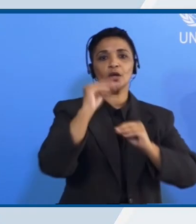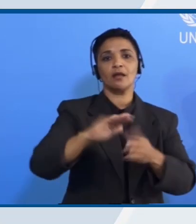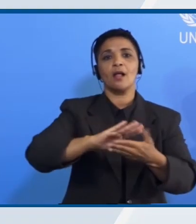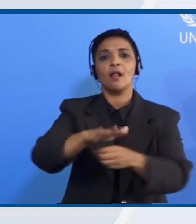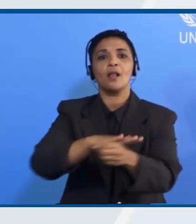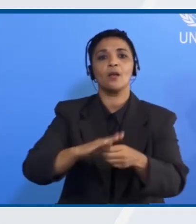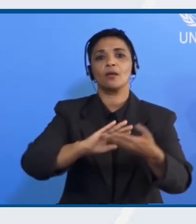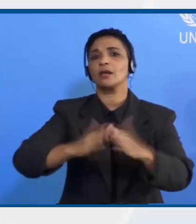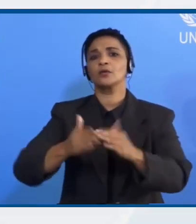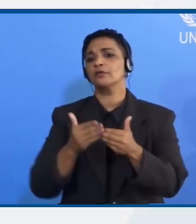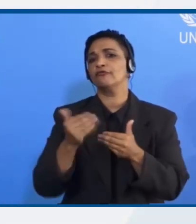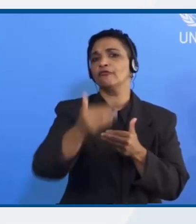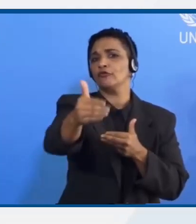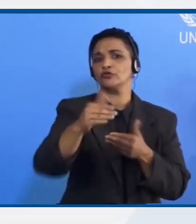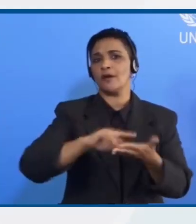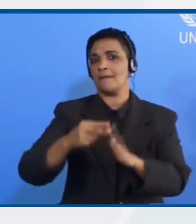long-term planning.